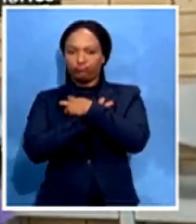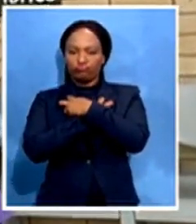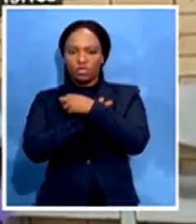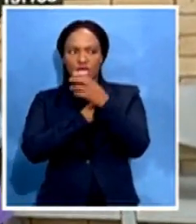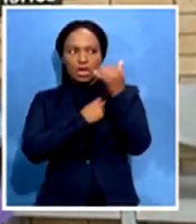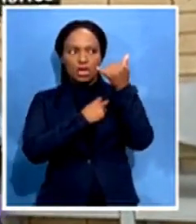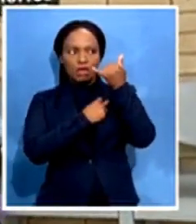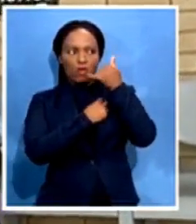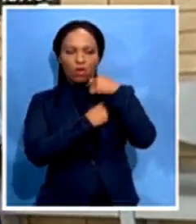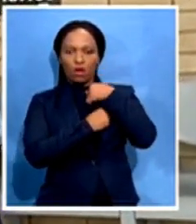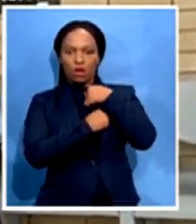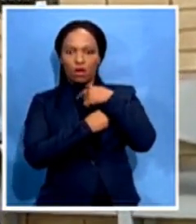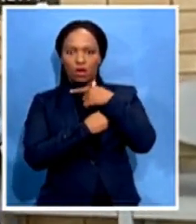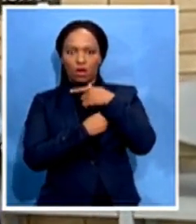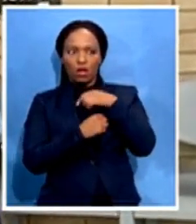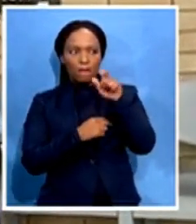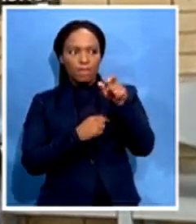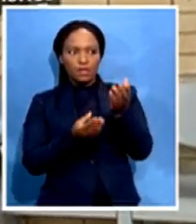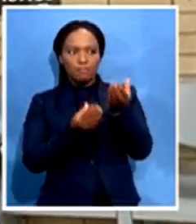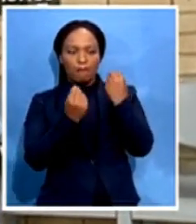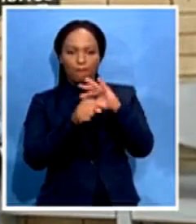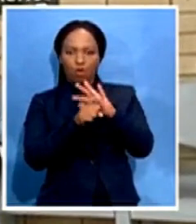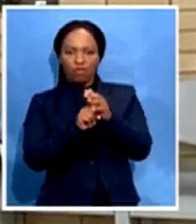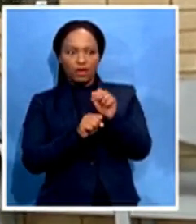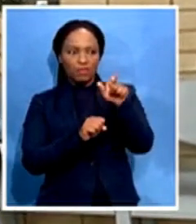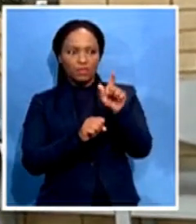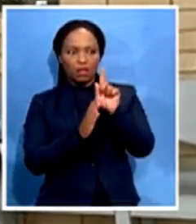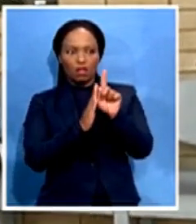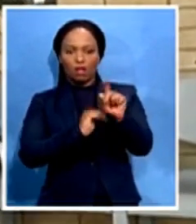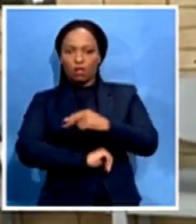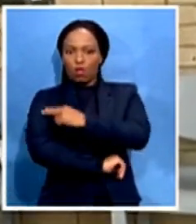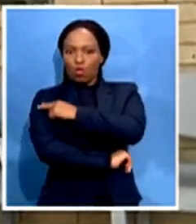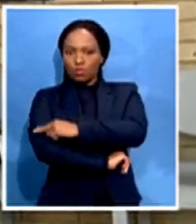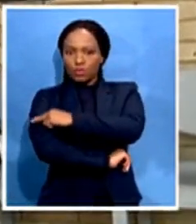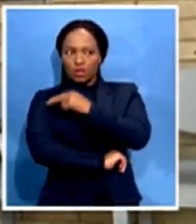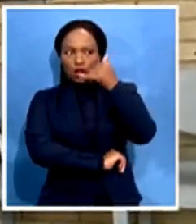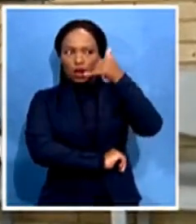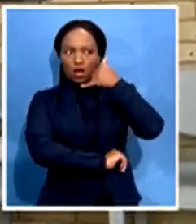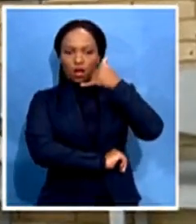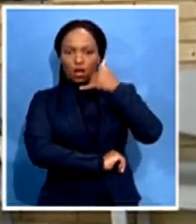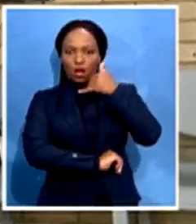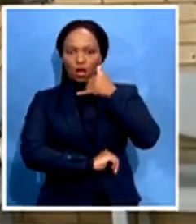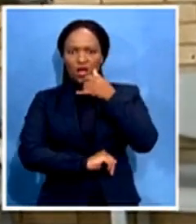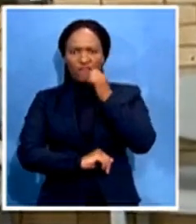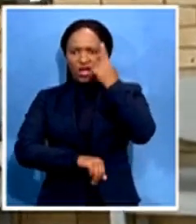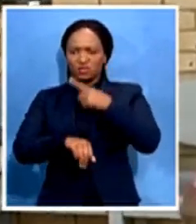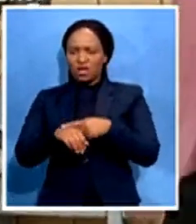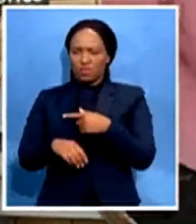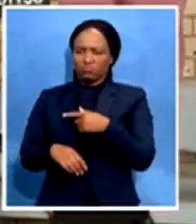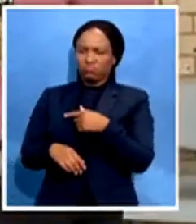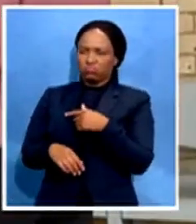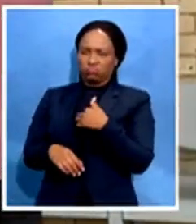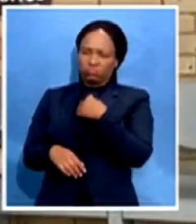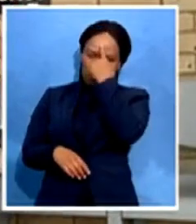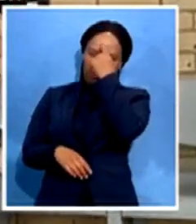of coronavirus. And a part of me was disbelieving at first. We'd been preparing as a management team from about